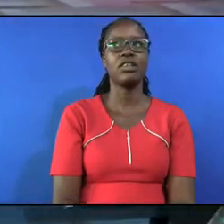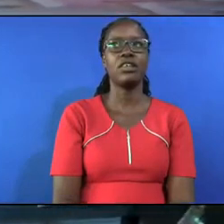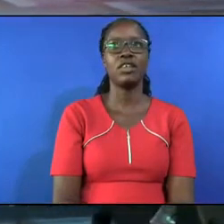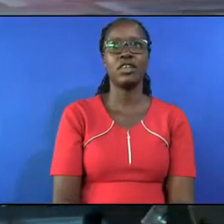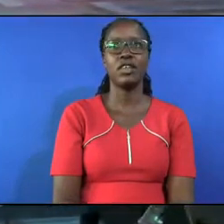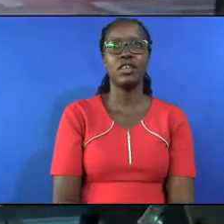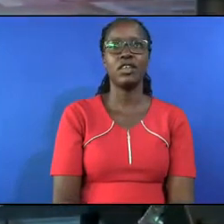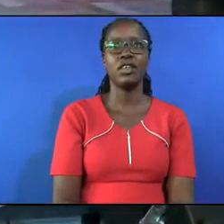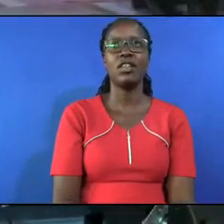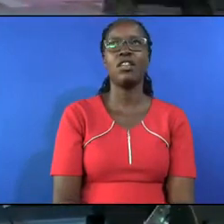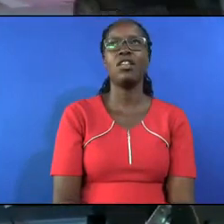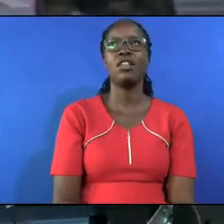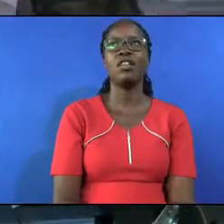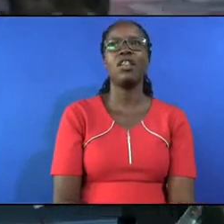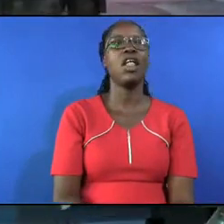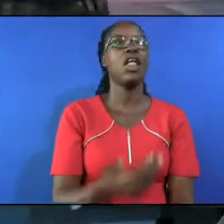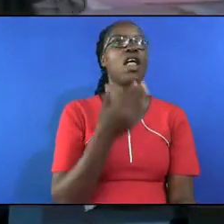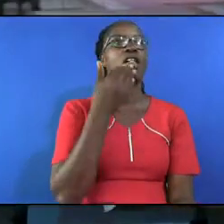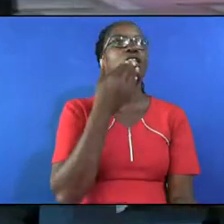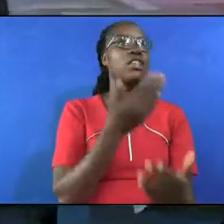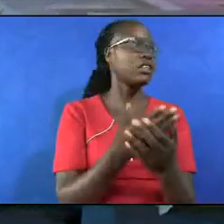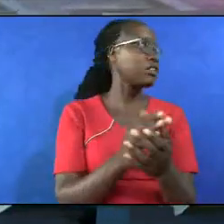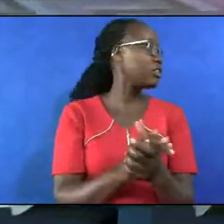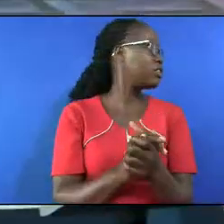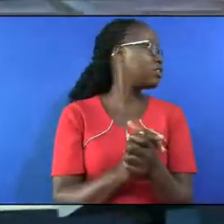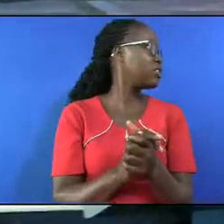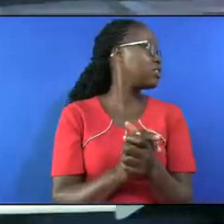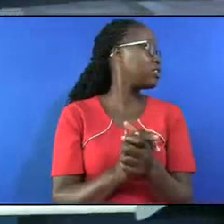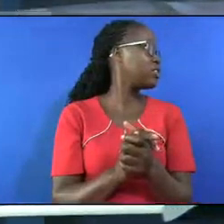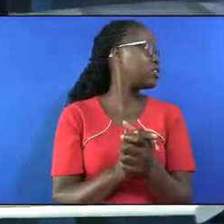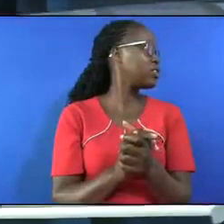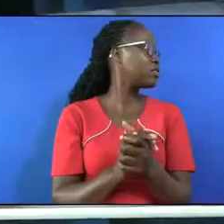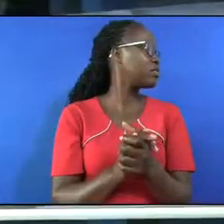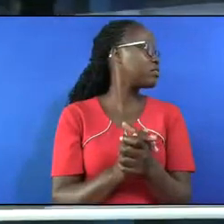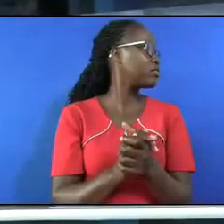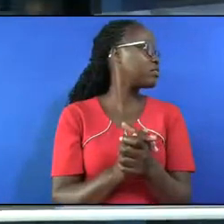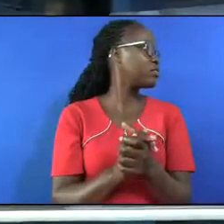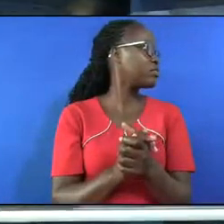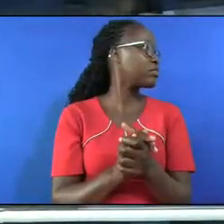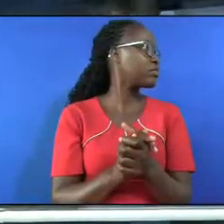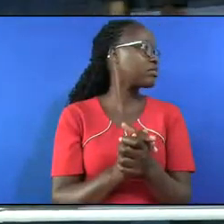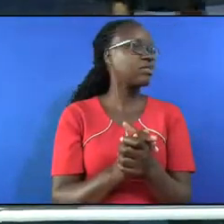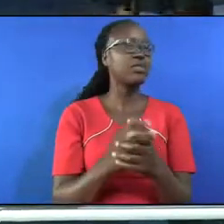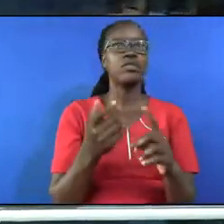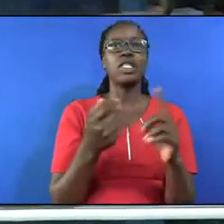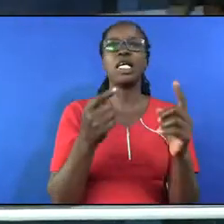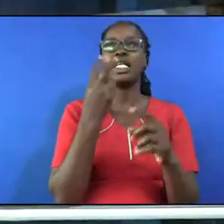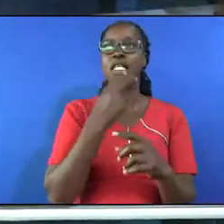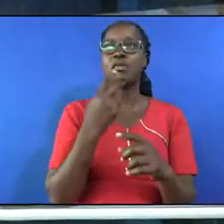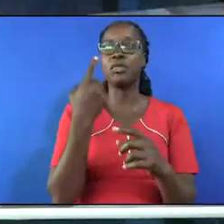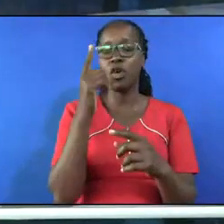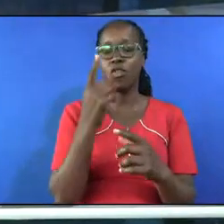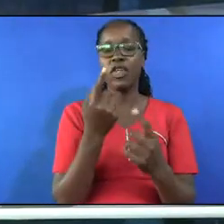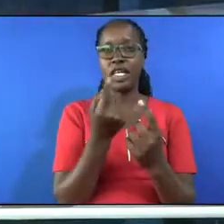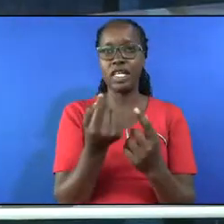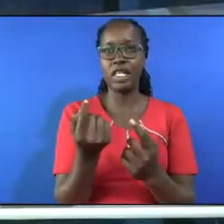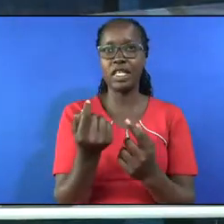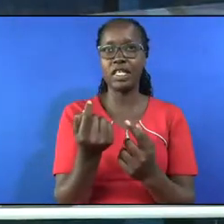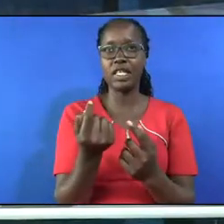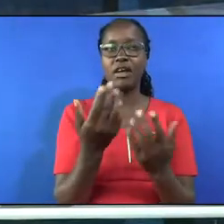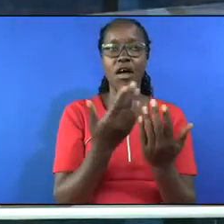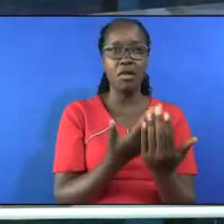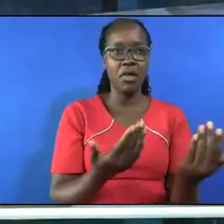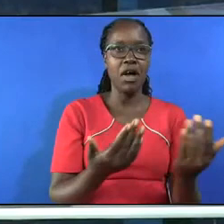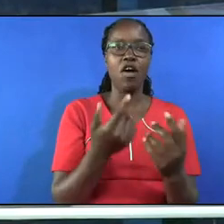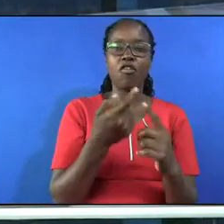From the lips of infants. Thank you so much, my sister. God bless you. Children, what is our sermon title? From the lips of